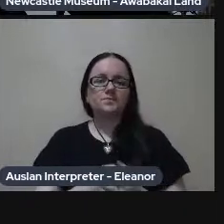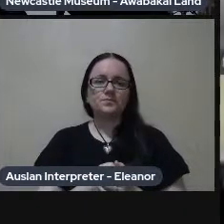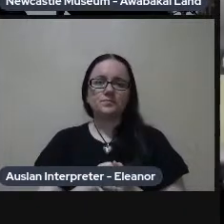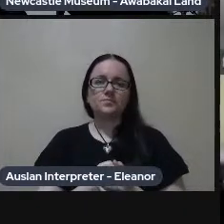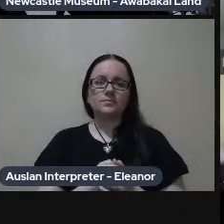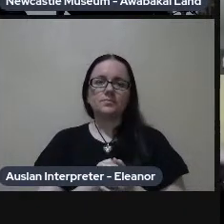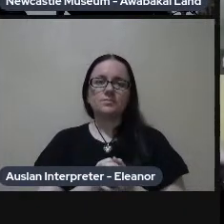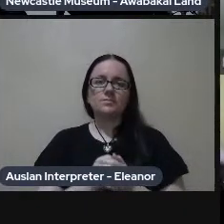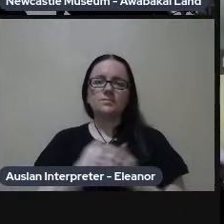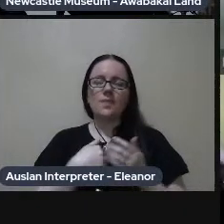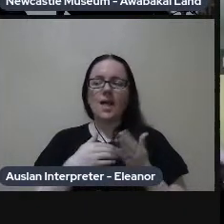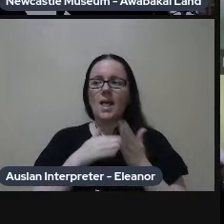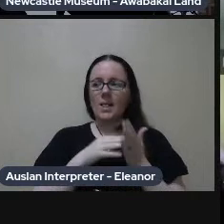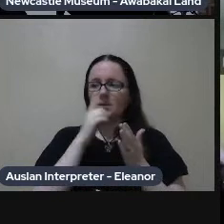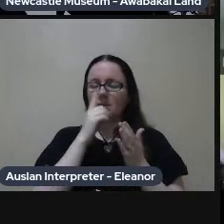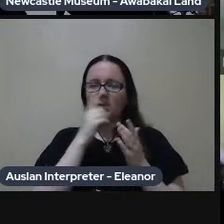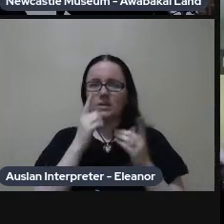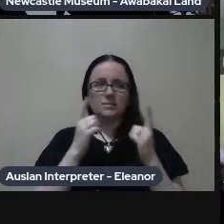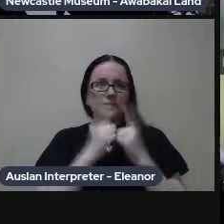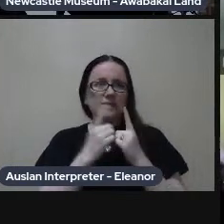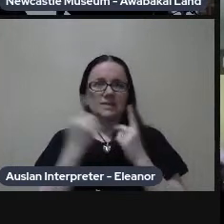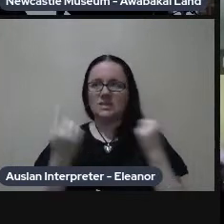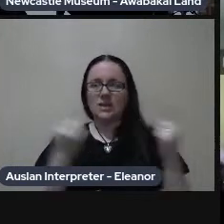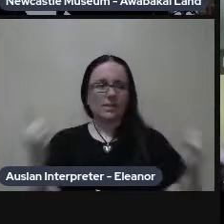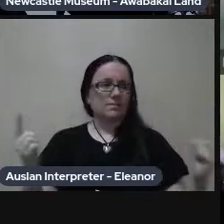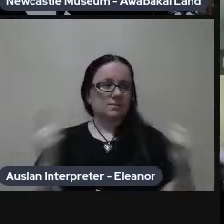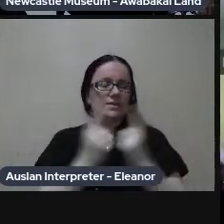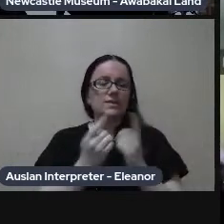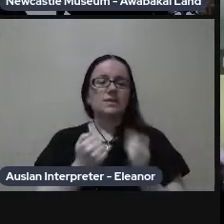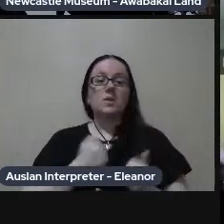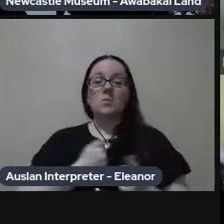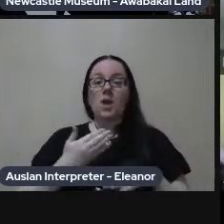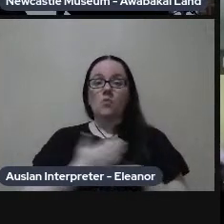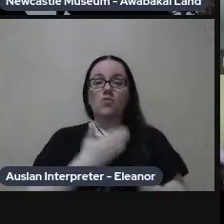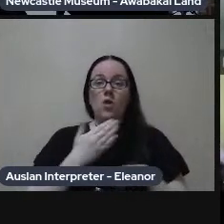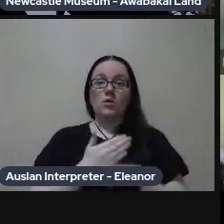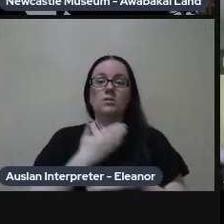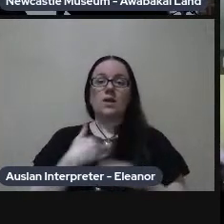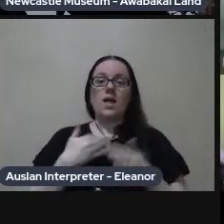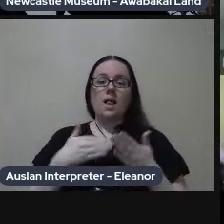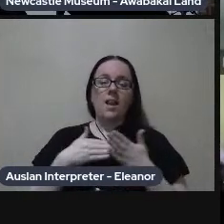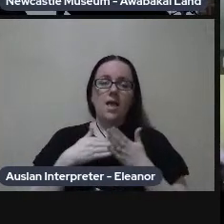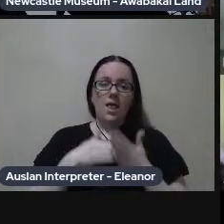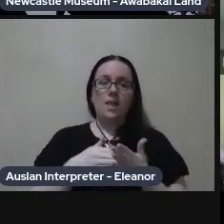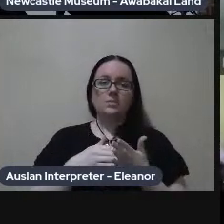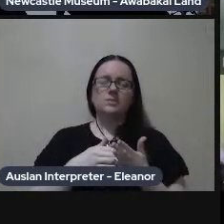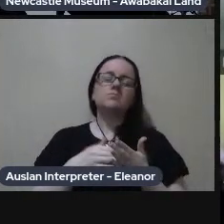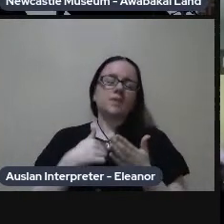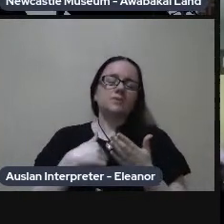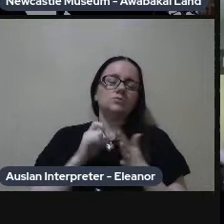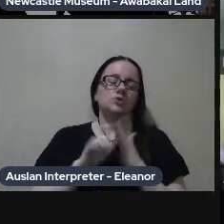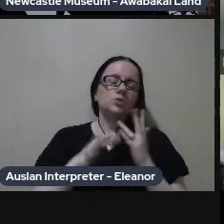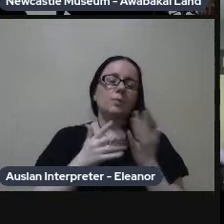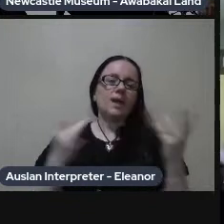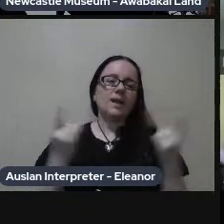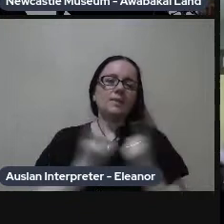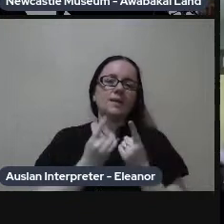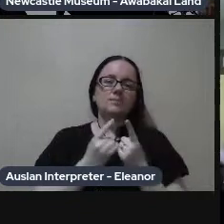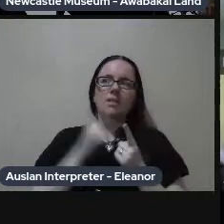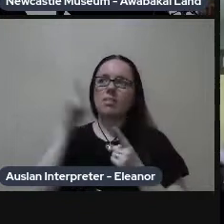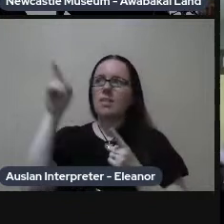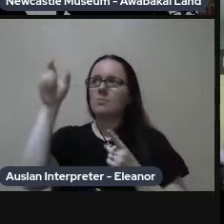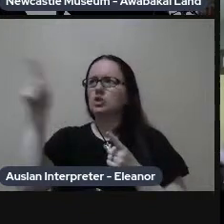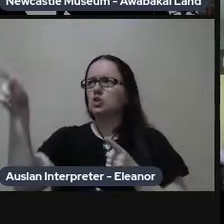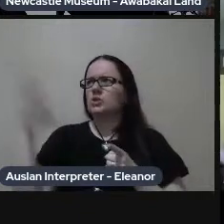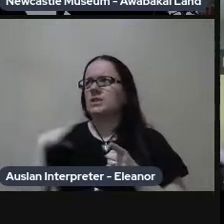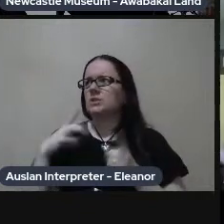connector. So my role in bringing together this collaboration has been many things, but also bringing people